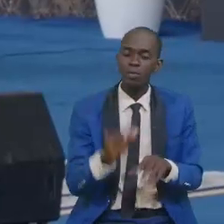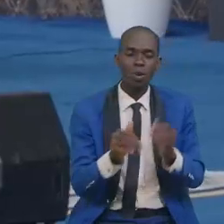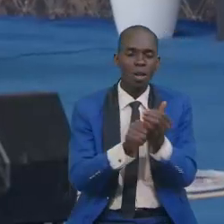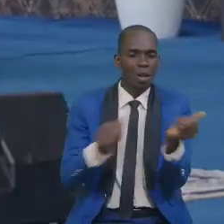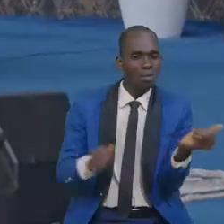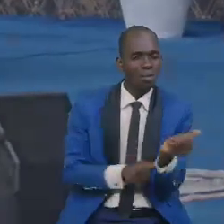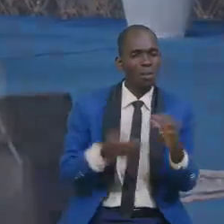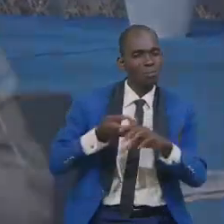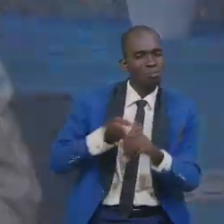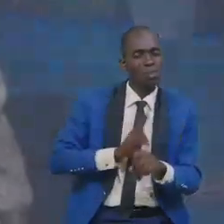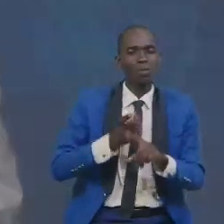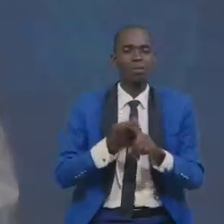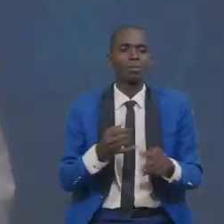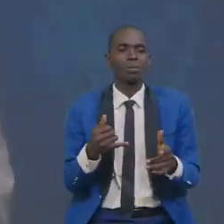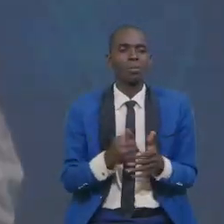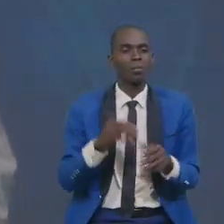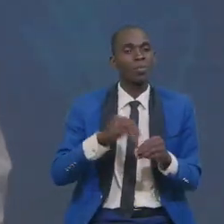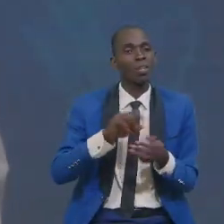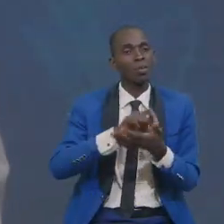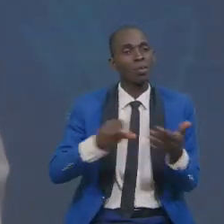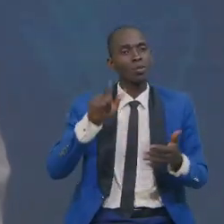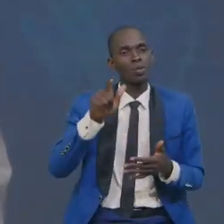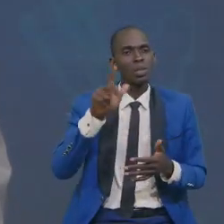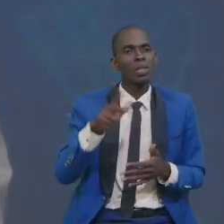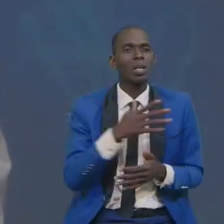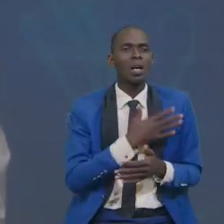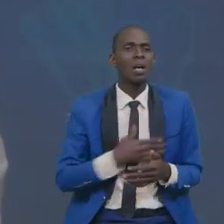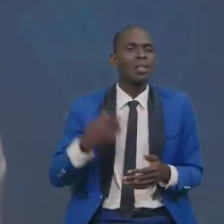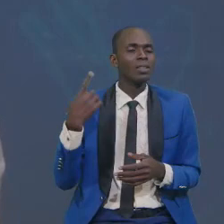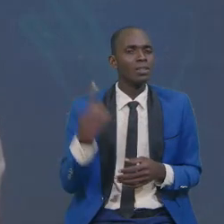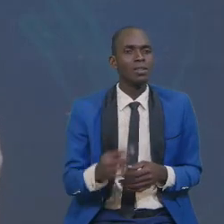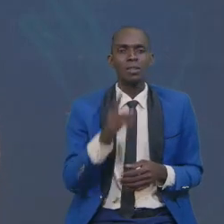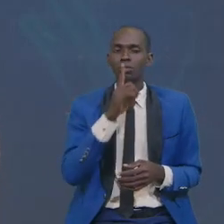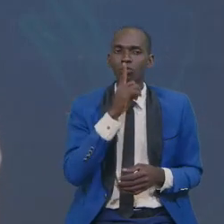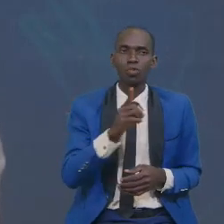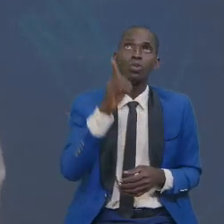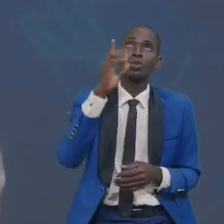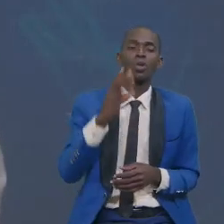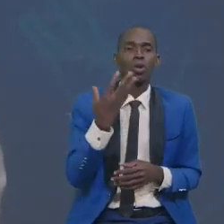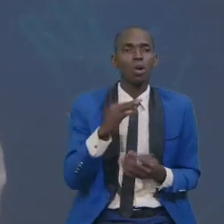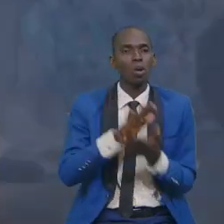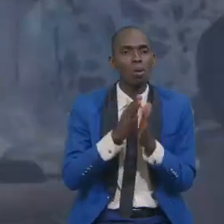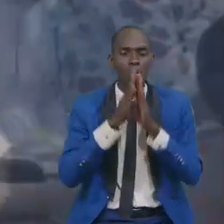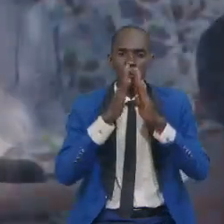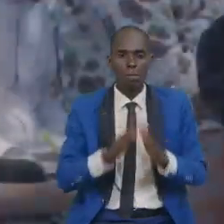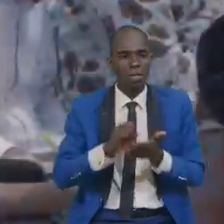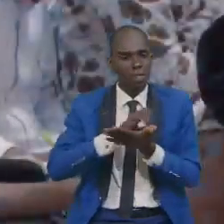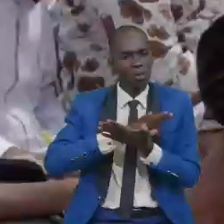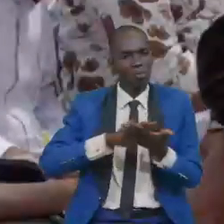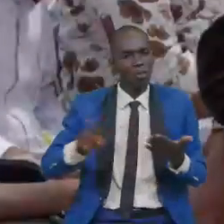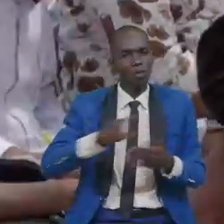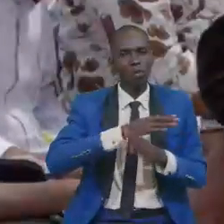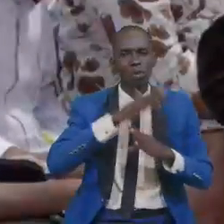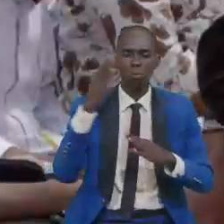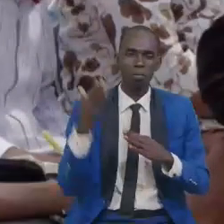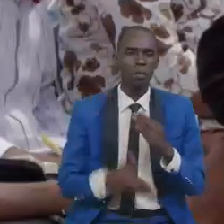verse 23 it says and the Very Gorge of Peace sanctify you holy and I pray